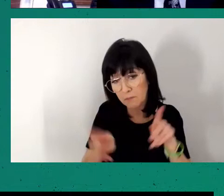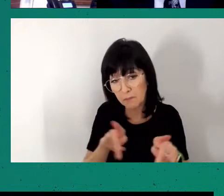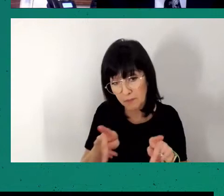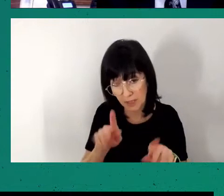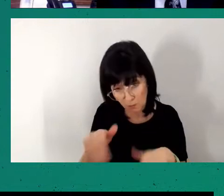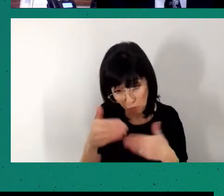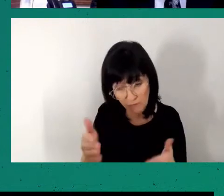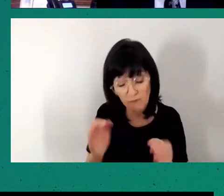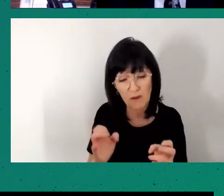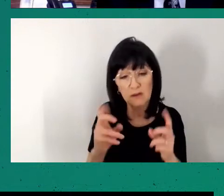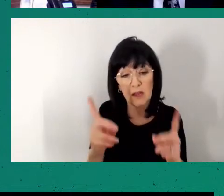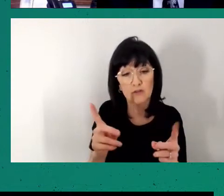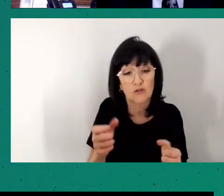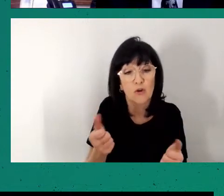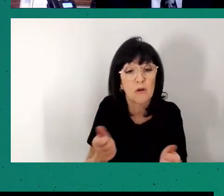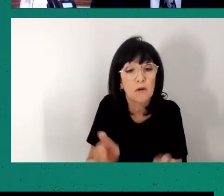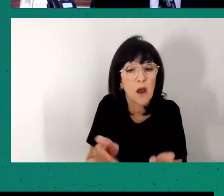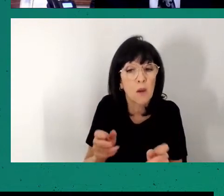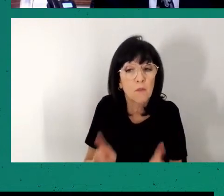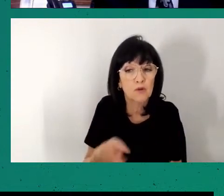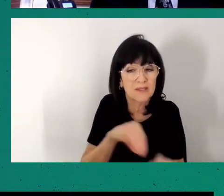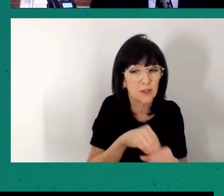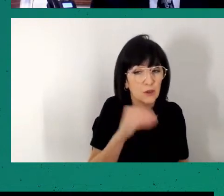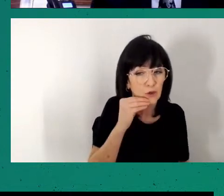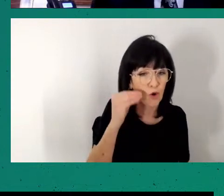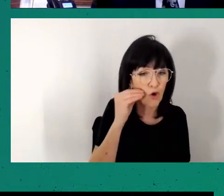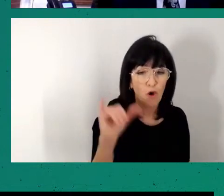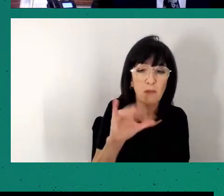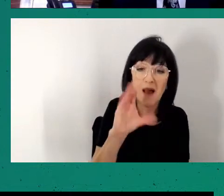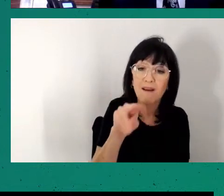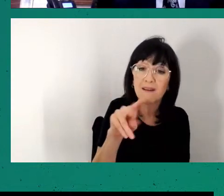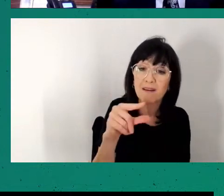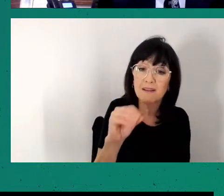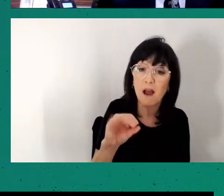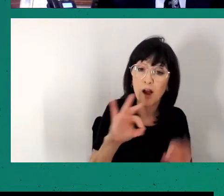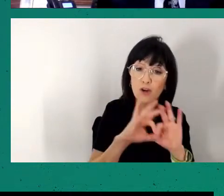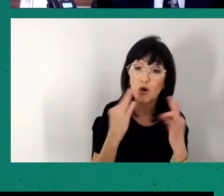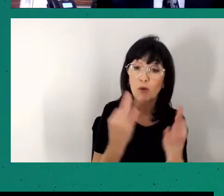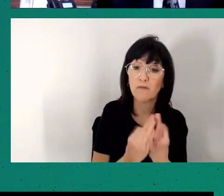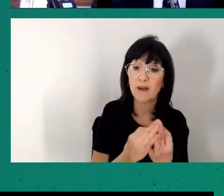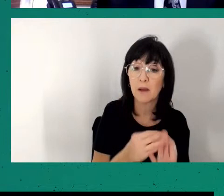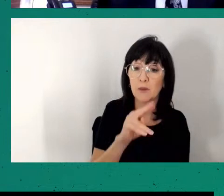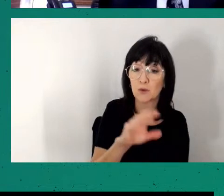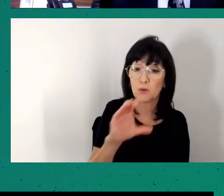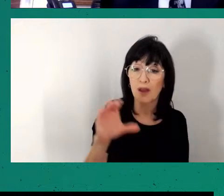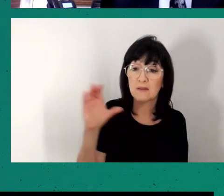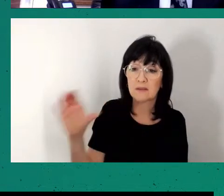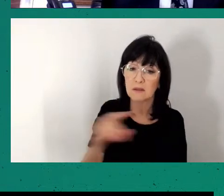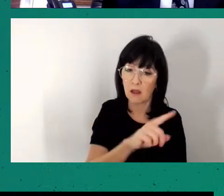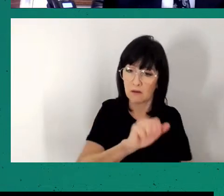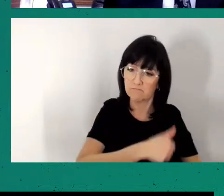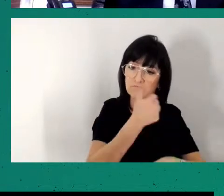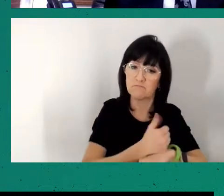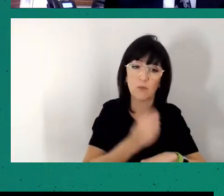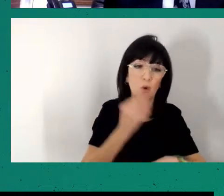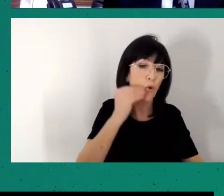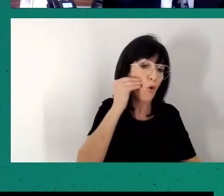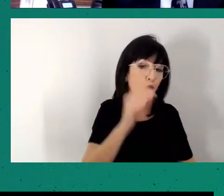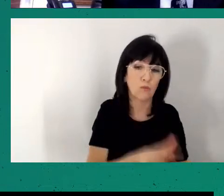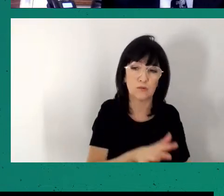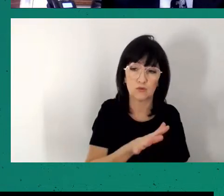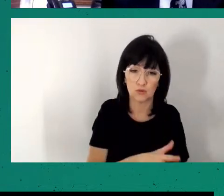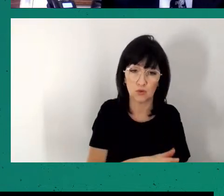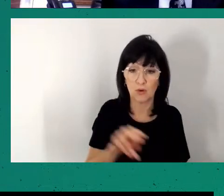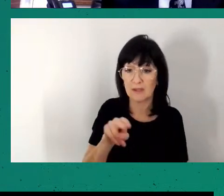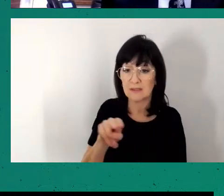educational opportunities in their homes, like the Congo family in Newcastle County. In Newark, these home schools existed in